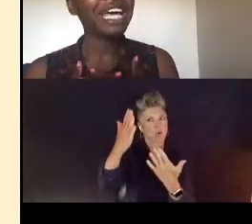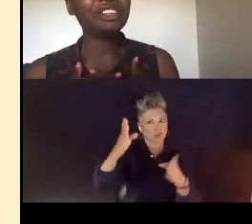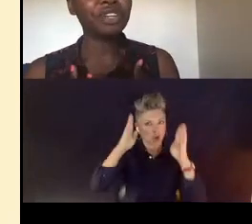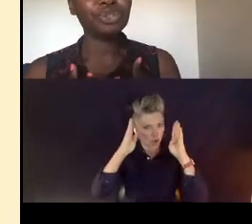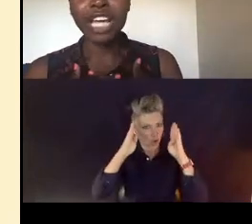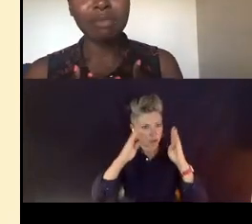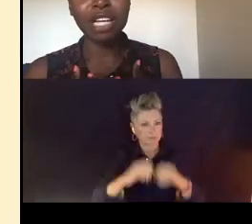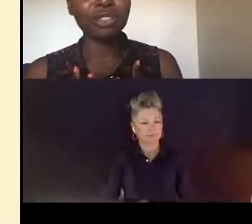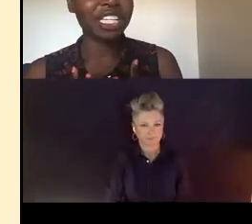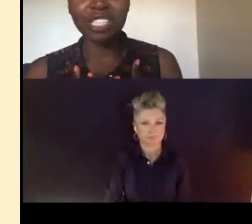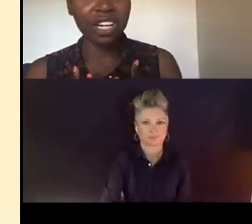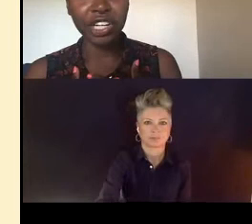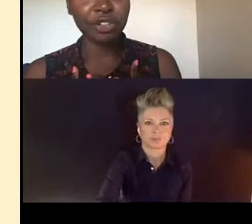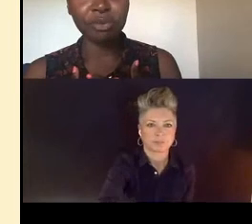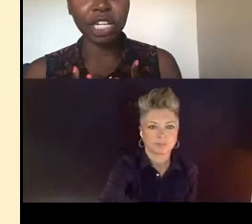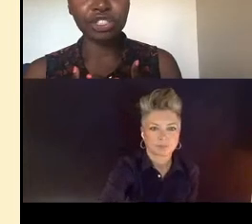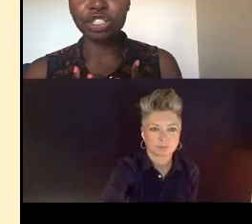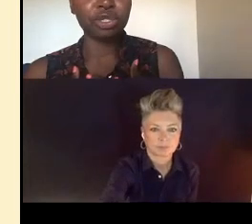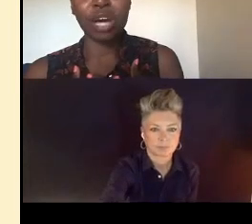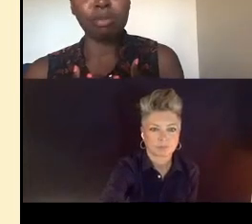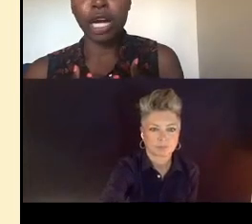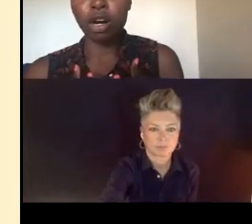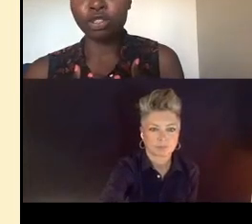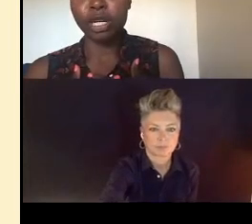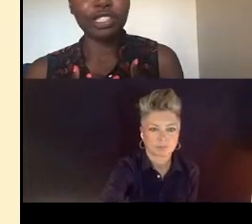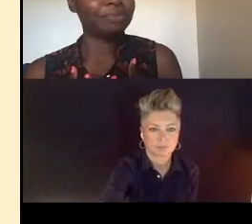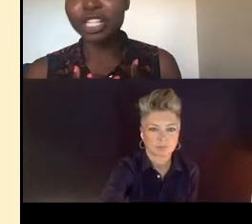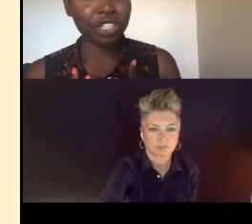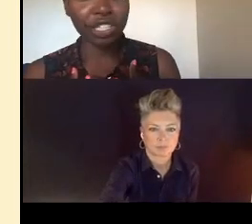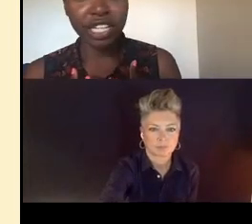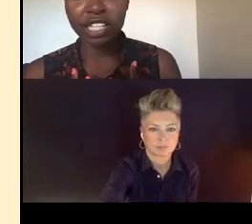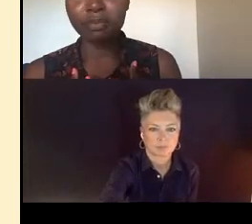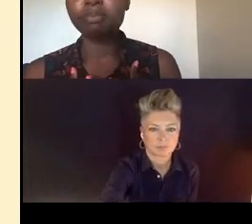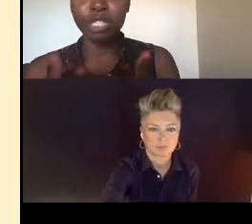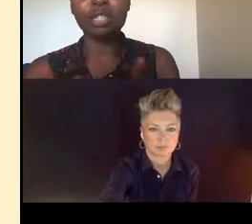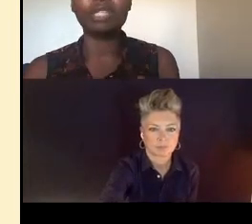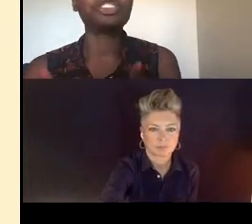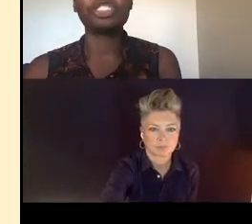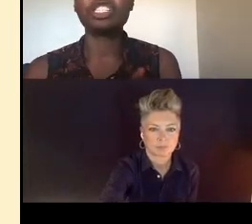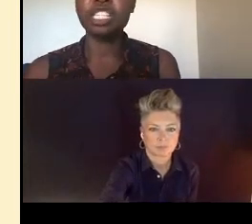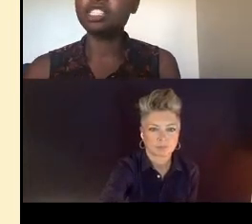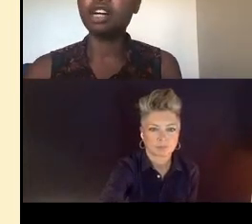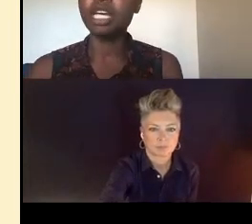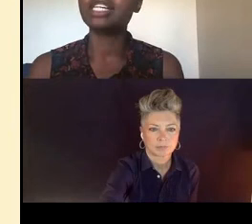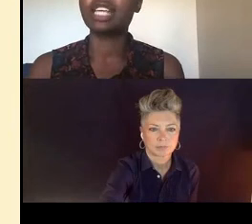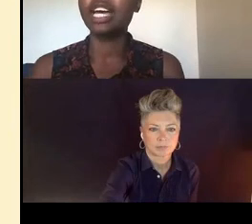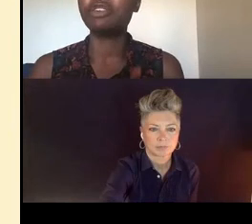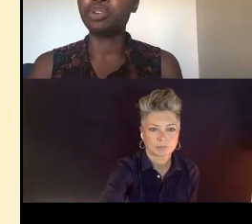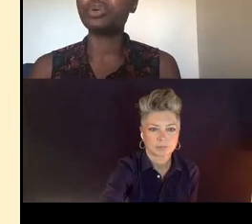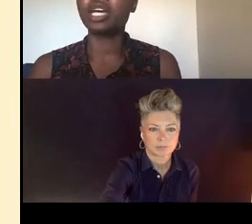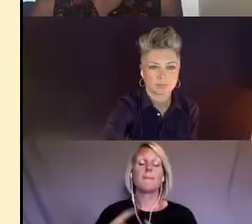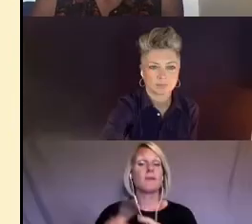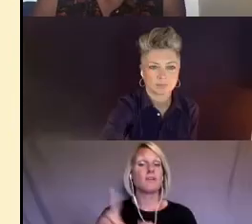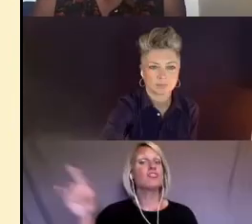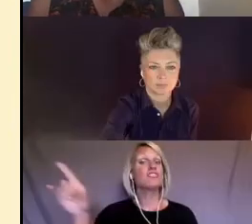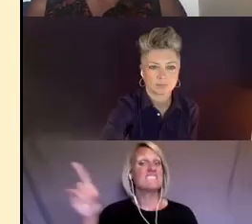my individual email isn't going to do much to sway my alderperson. It just isn't. But something she did tell me is that if you